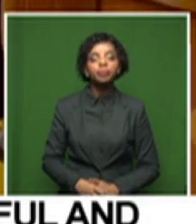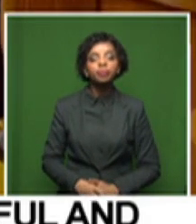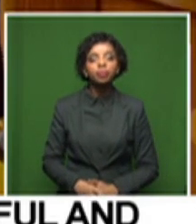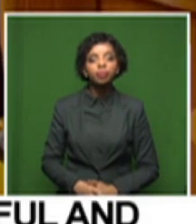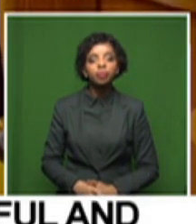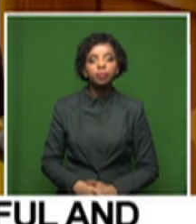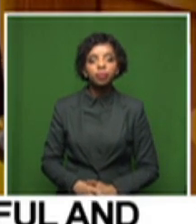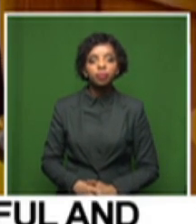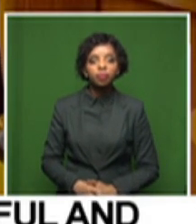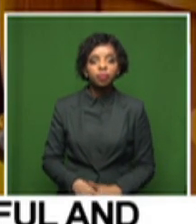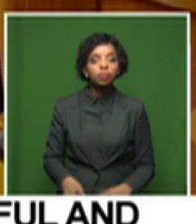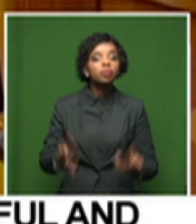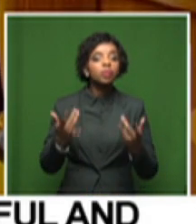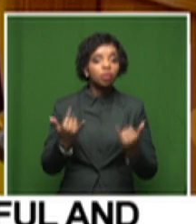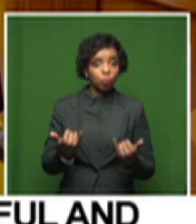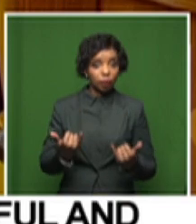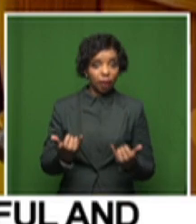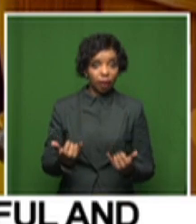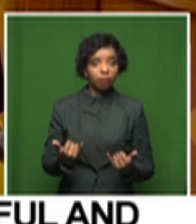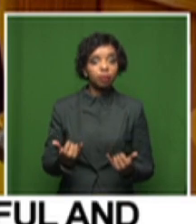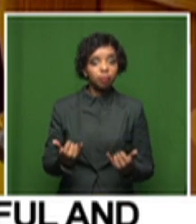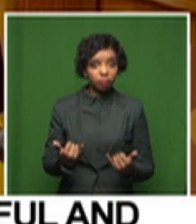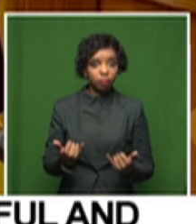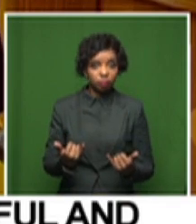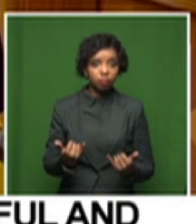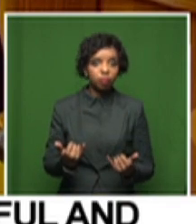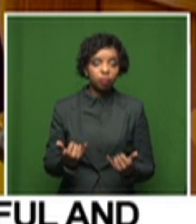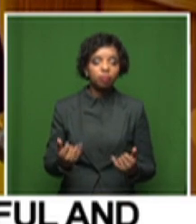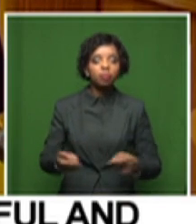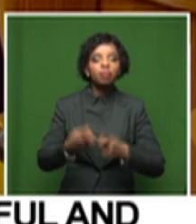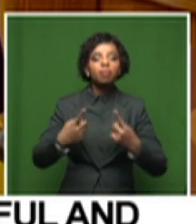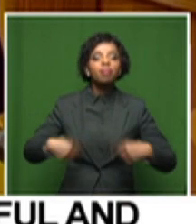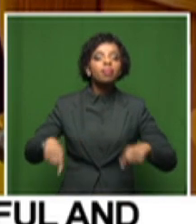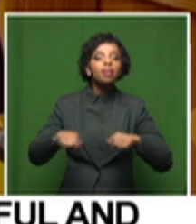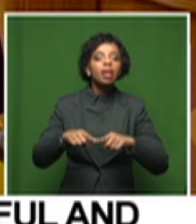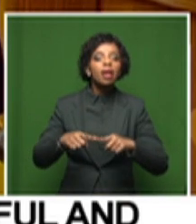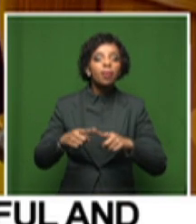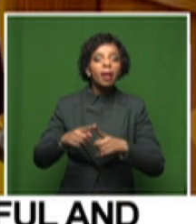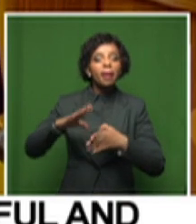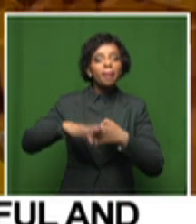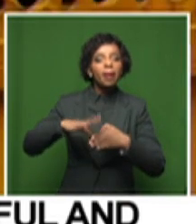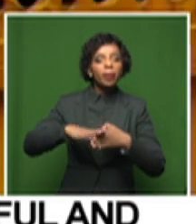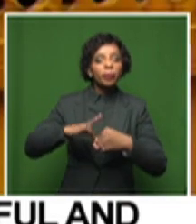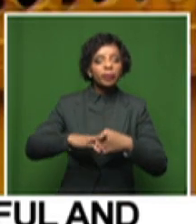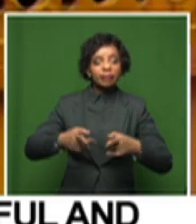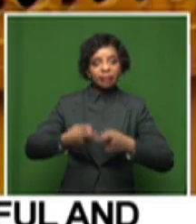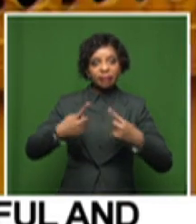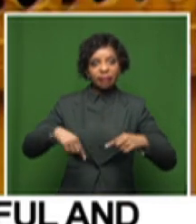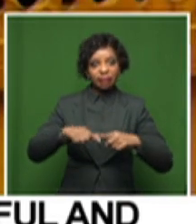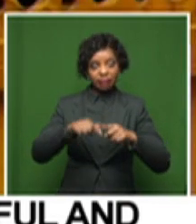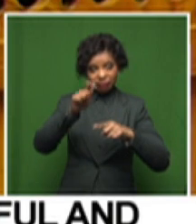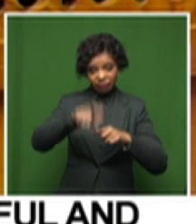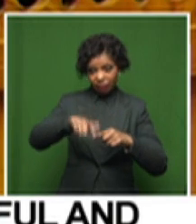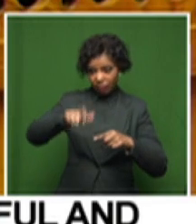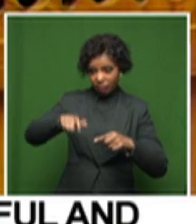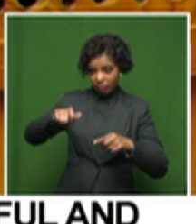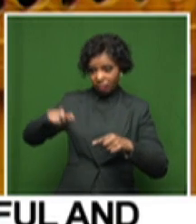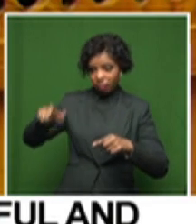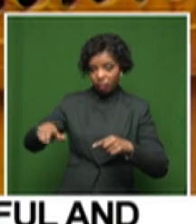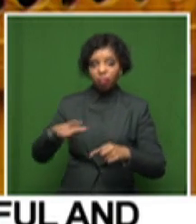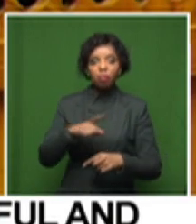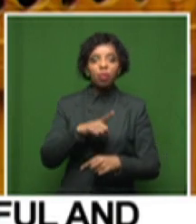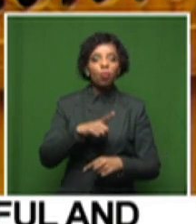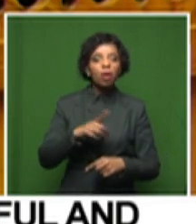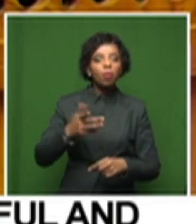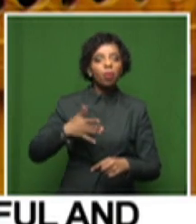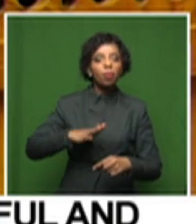Today, we embrace our higher purpose as citizens and leaders to take forward the vision of nation